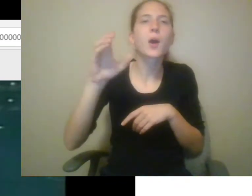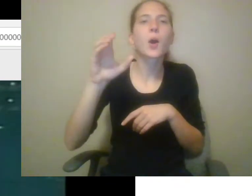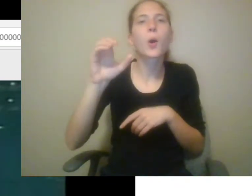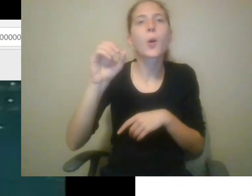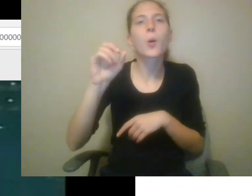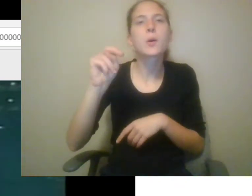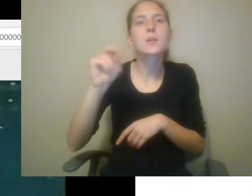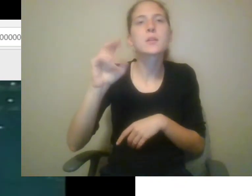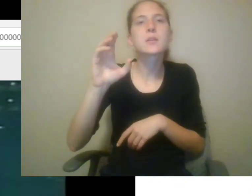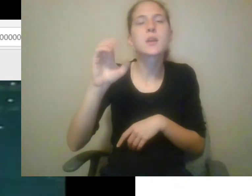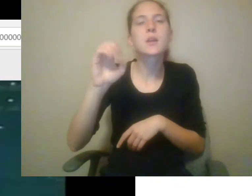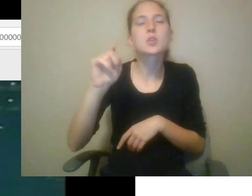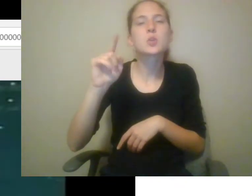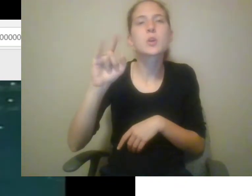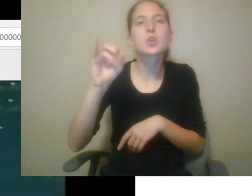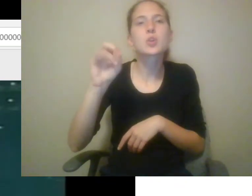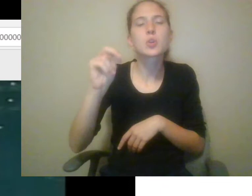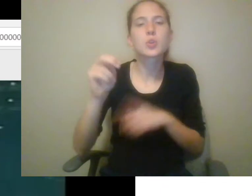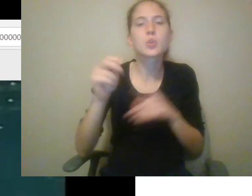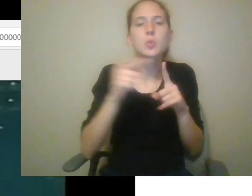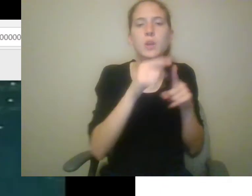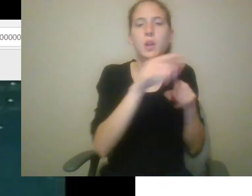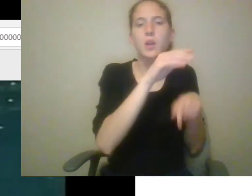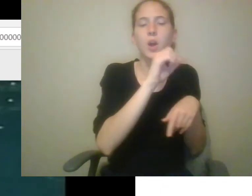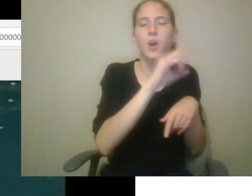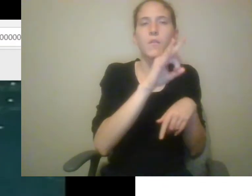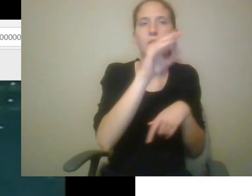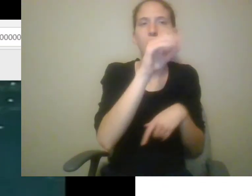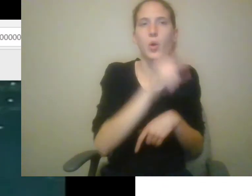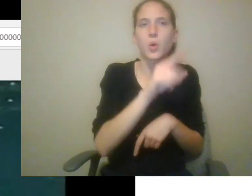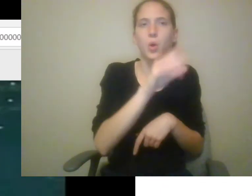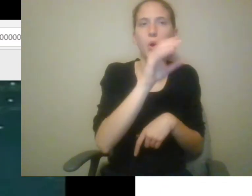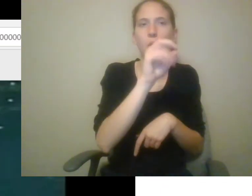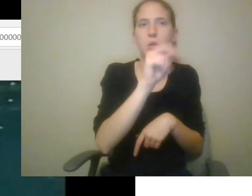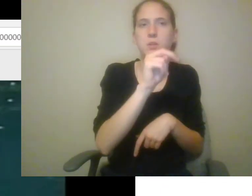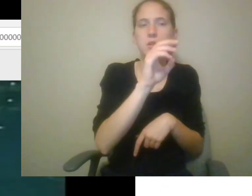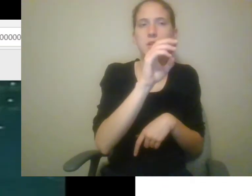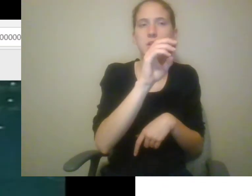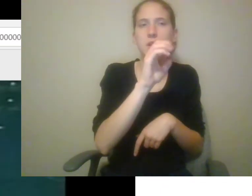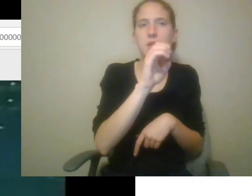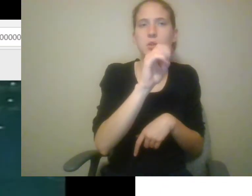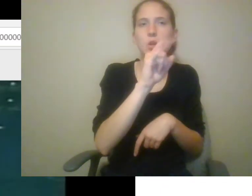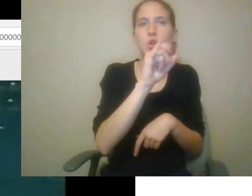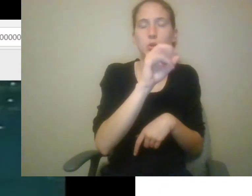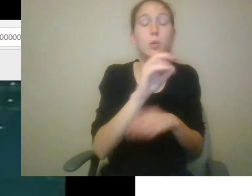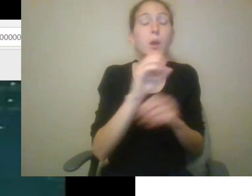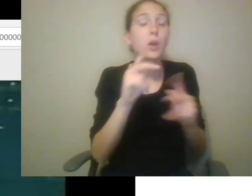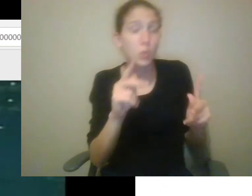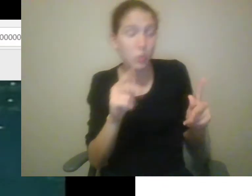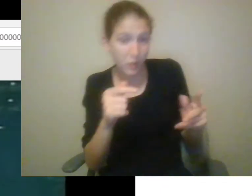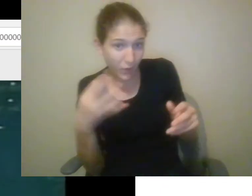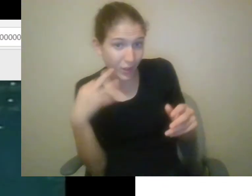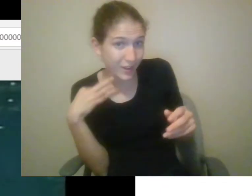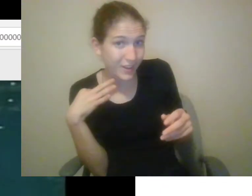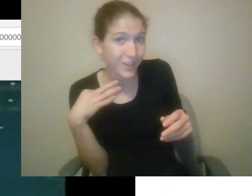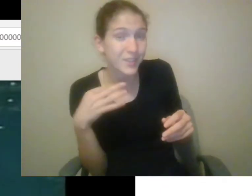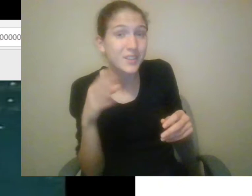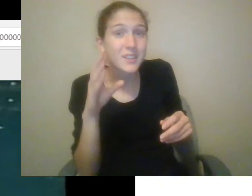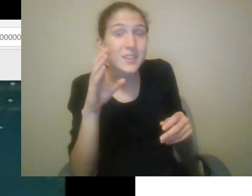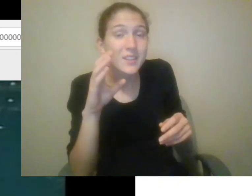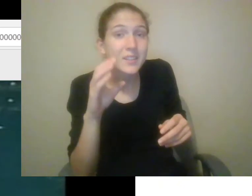do that, I need a cell membrane. Anybody want to volunteer one? Okay. Well, first off, are we going to be able to see any of your